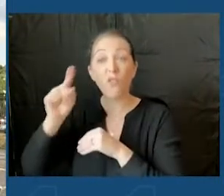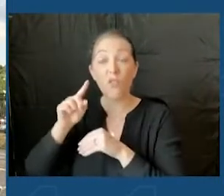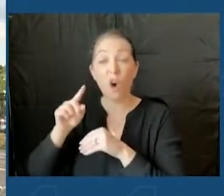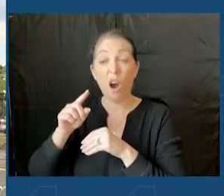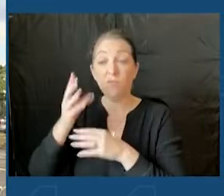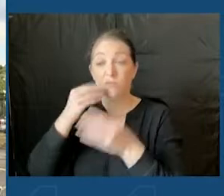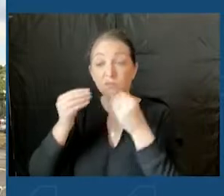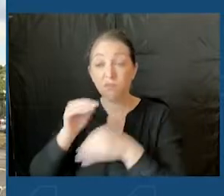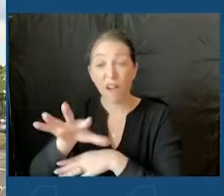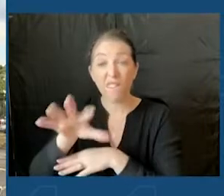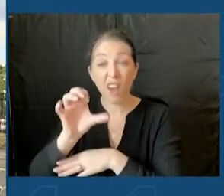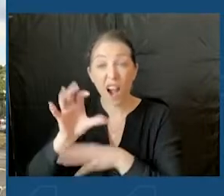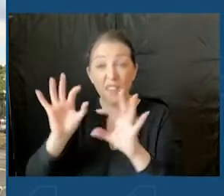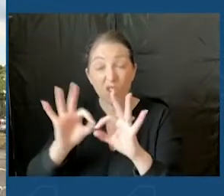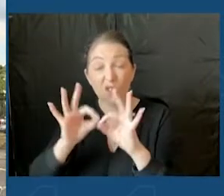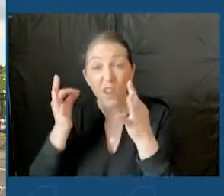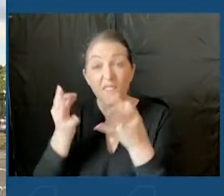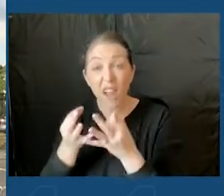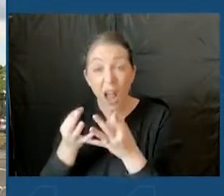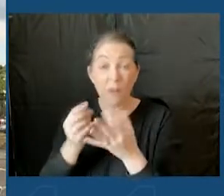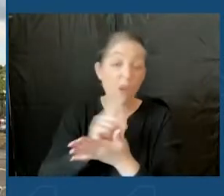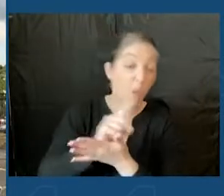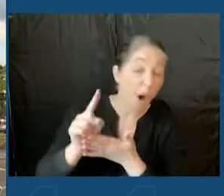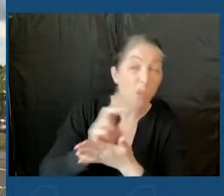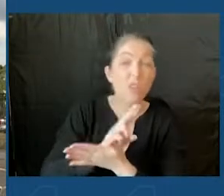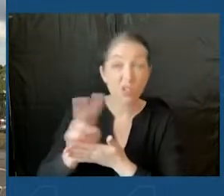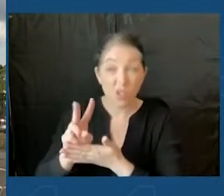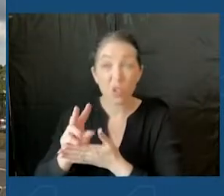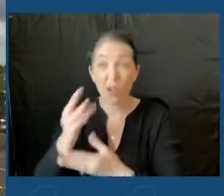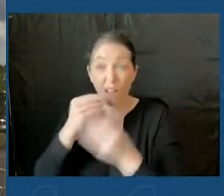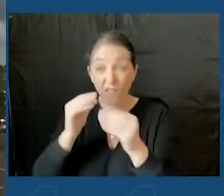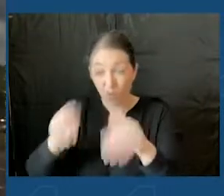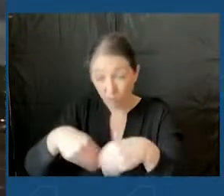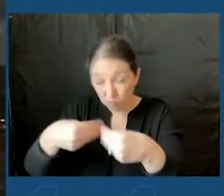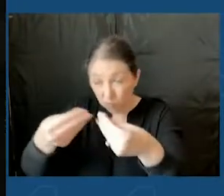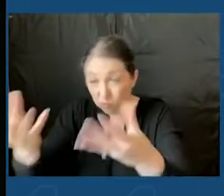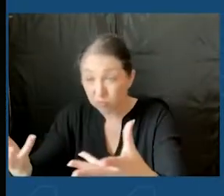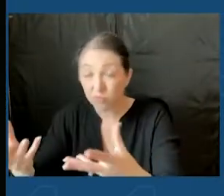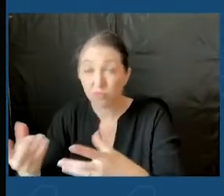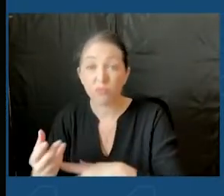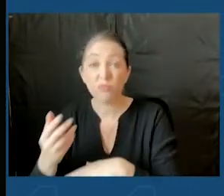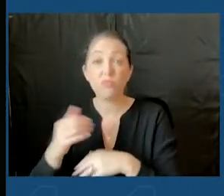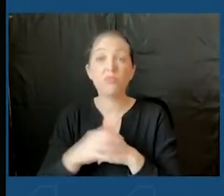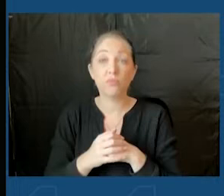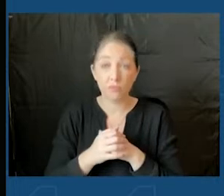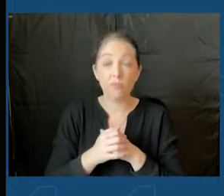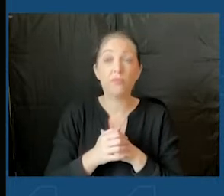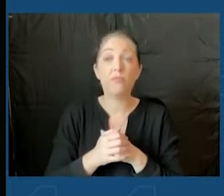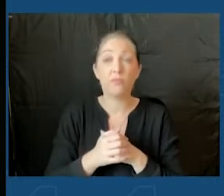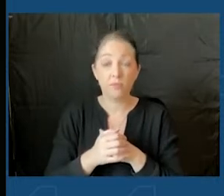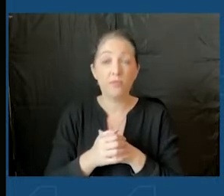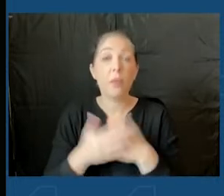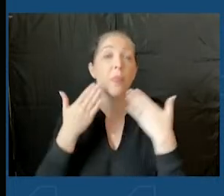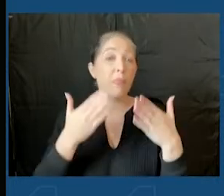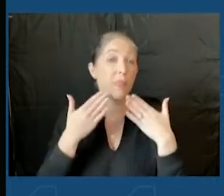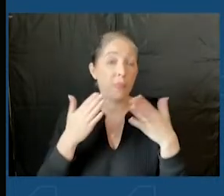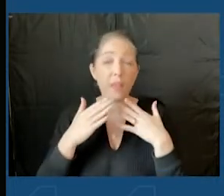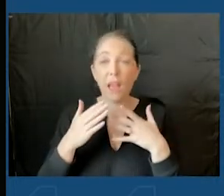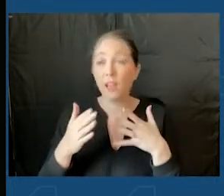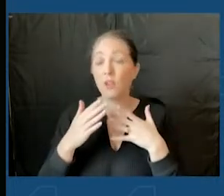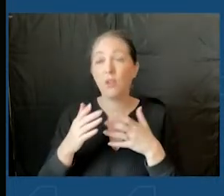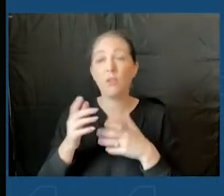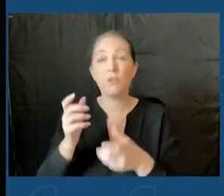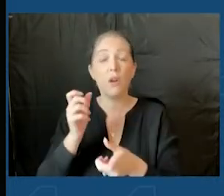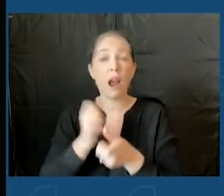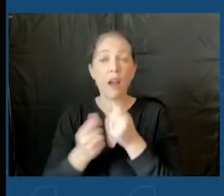500 families for 1 to 2 weeks. So I hope you brought your shopping cart and your cars to load them. And thank you to Bishop T.D. Jakes